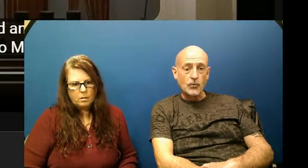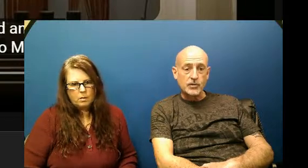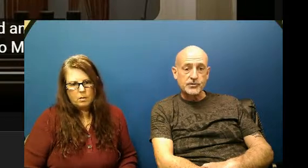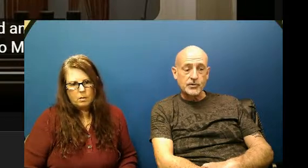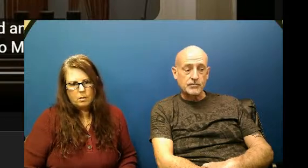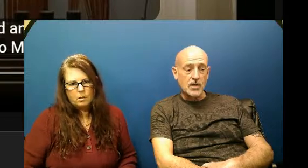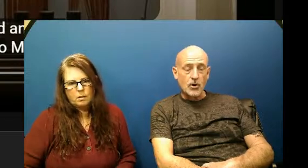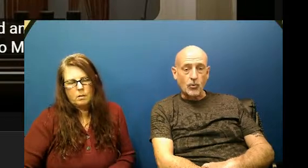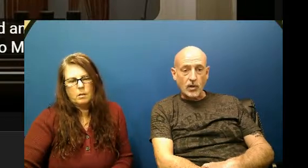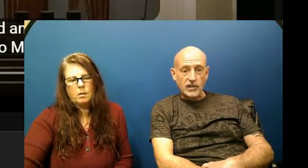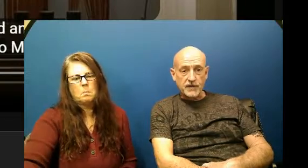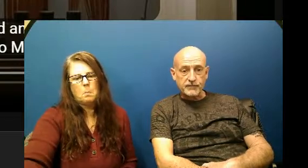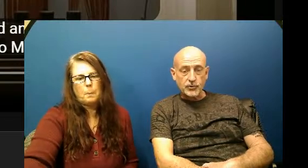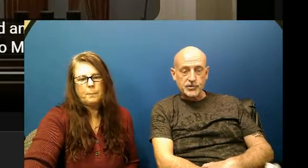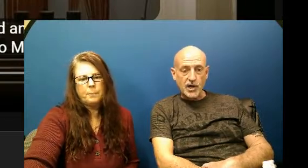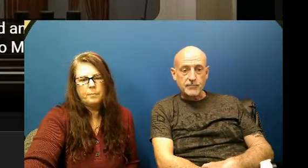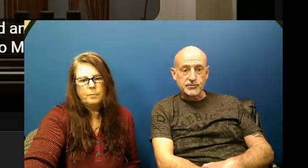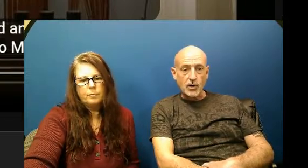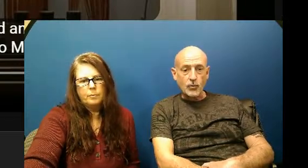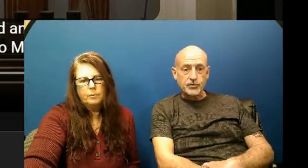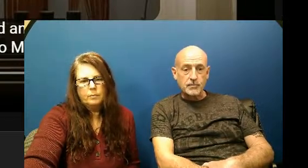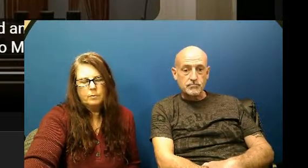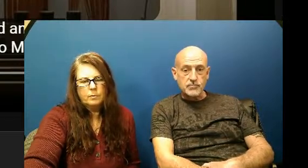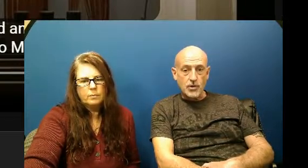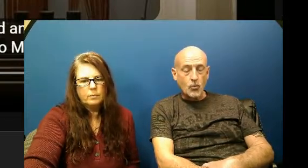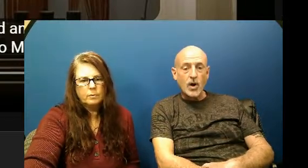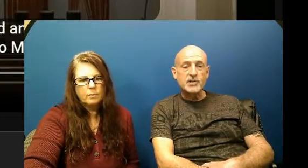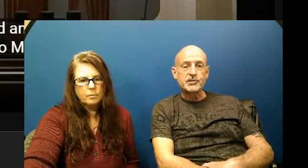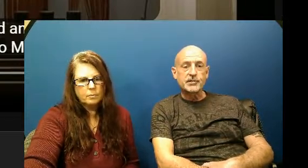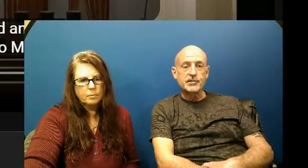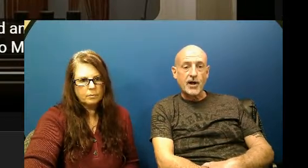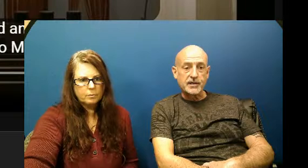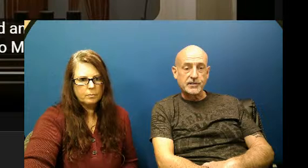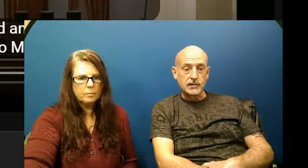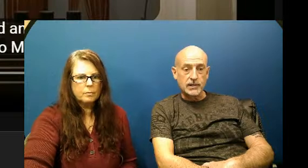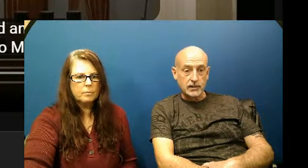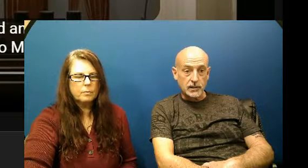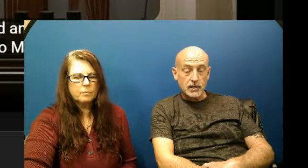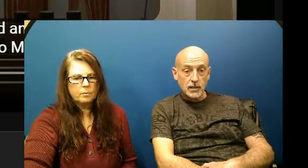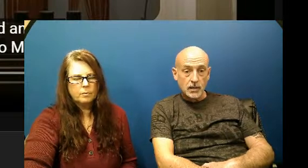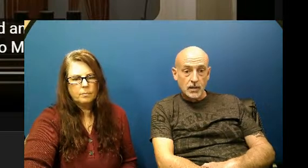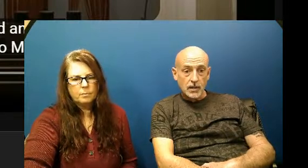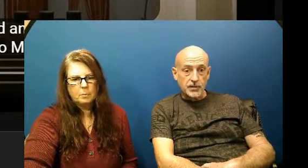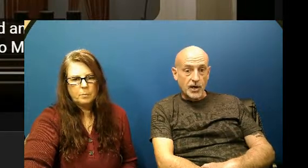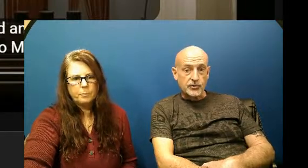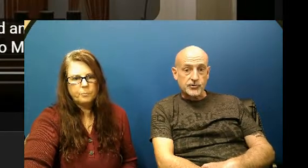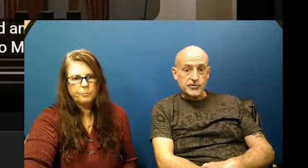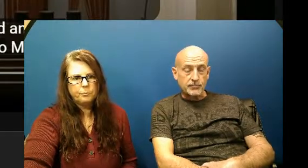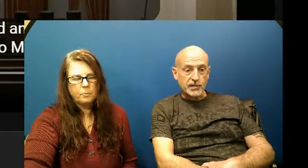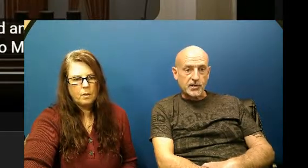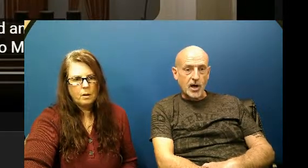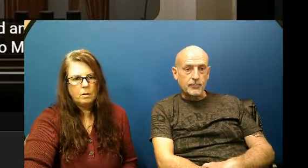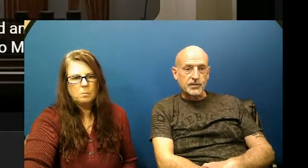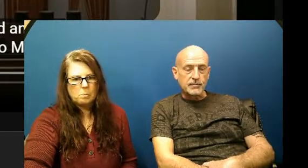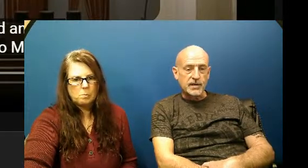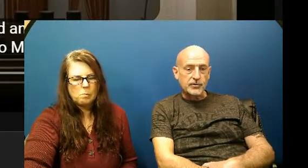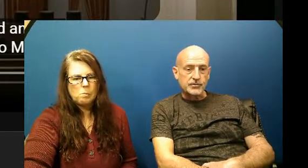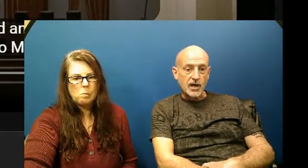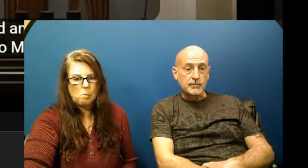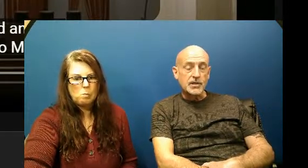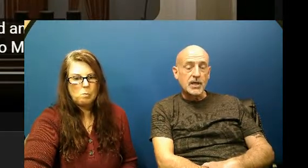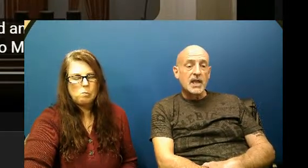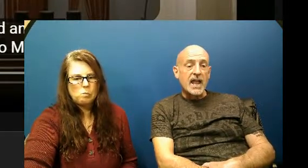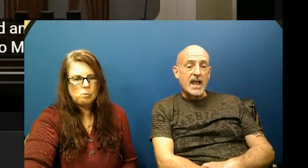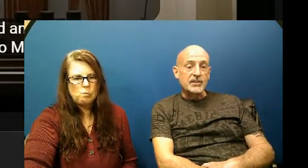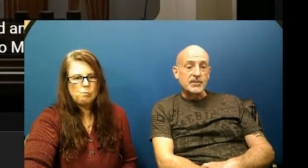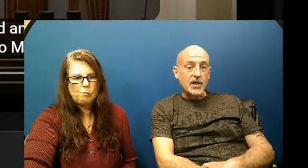know, the ones that are qualified for their jobs know with no question that they're acting illegally, and the others are simply incompetent to be in their